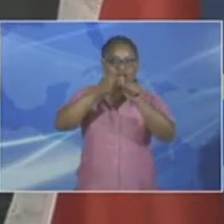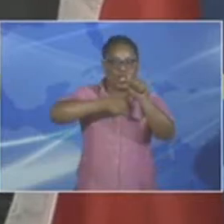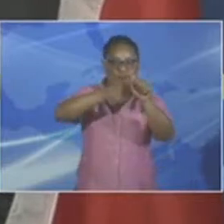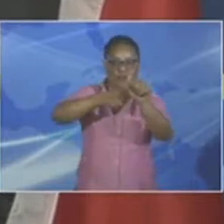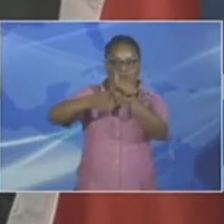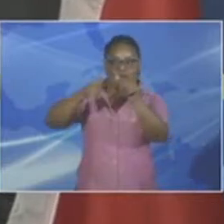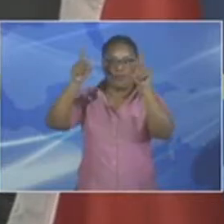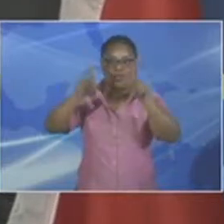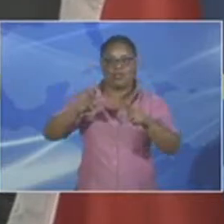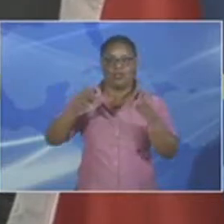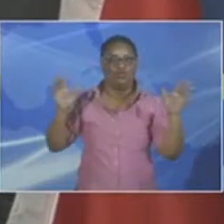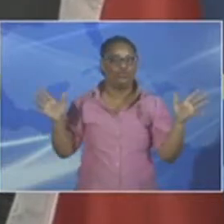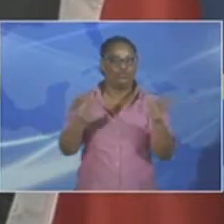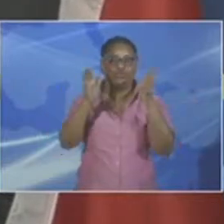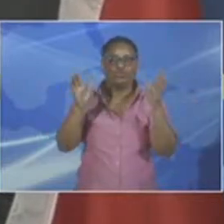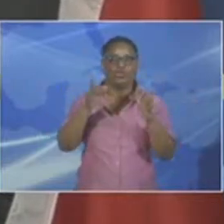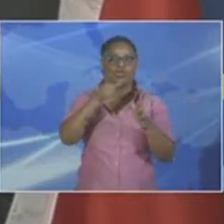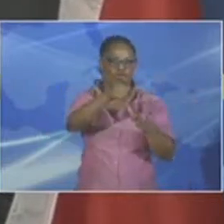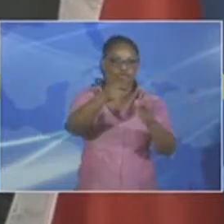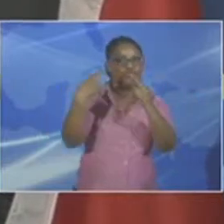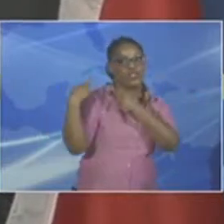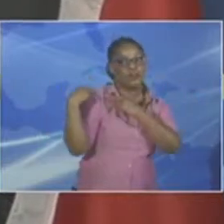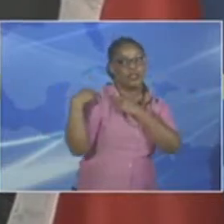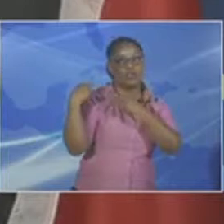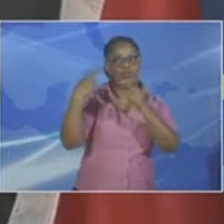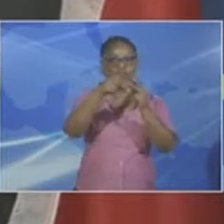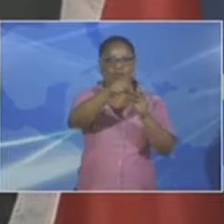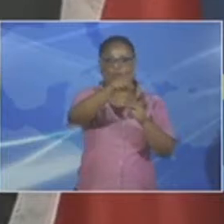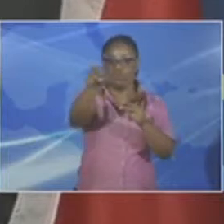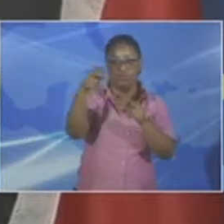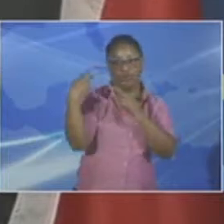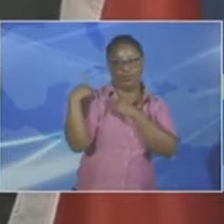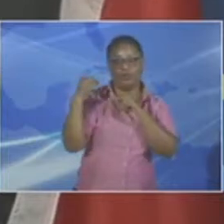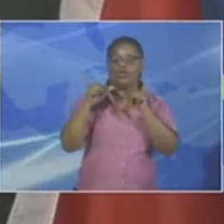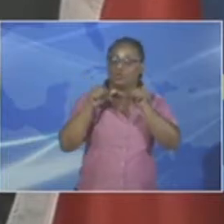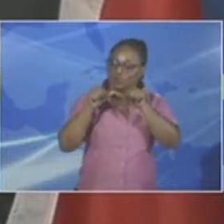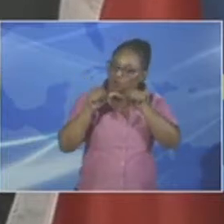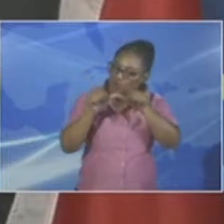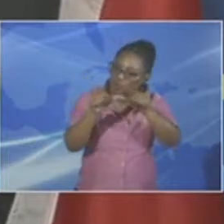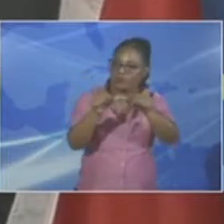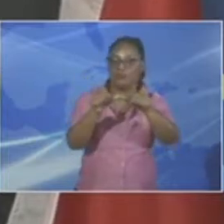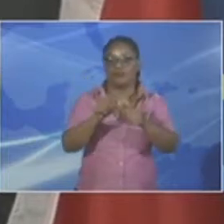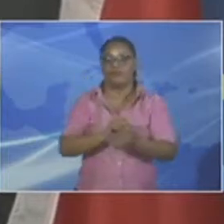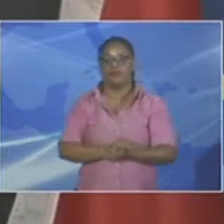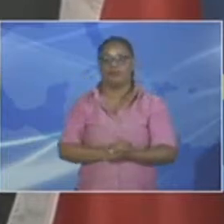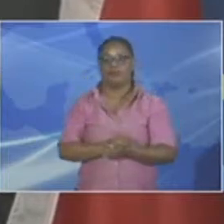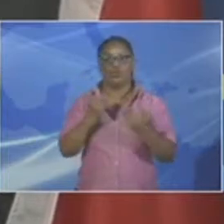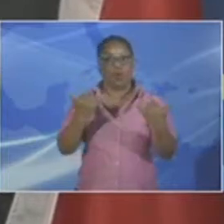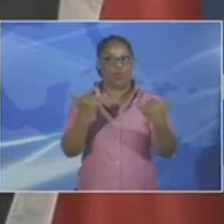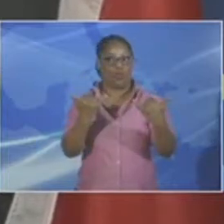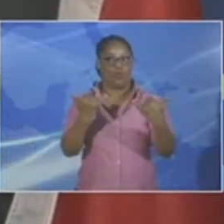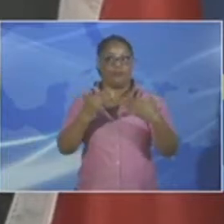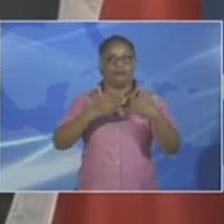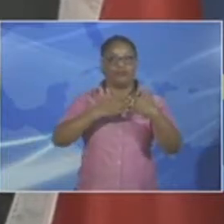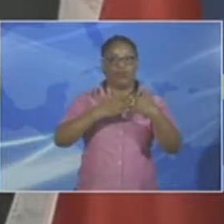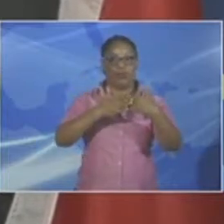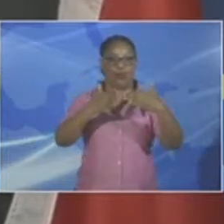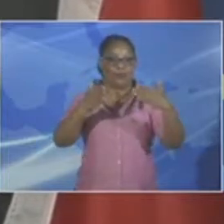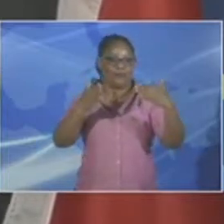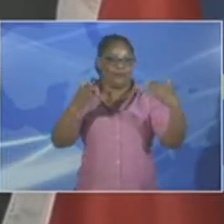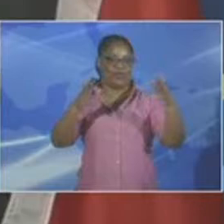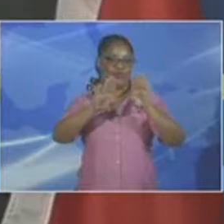country remain. And now that we are opening up as we are doing, now more than ever, it is